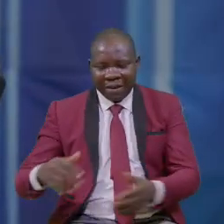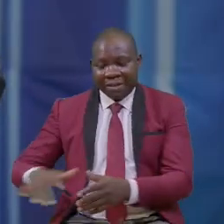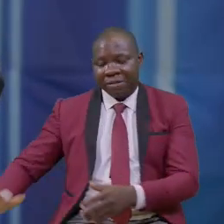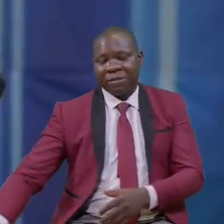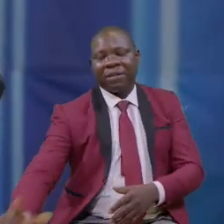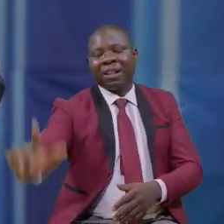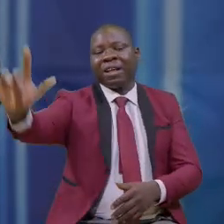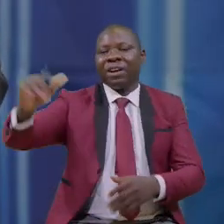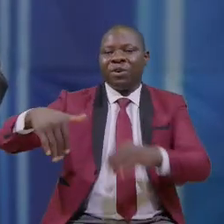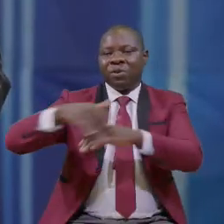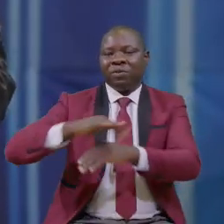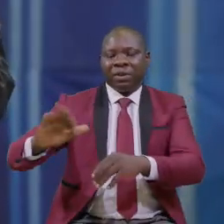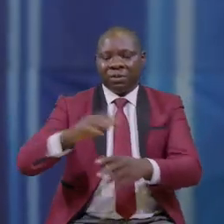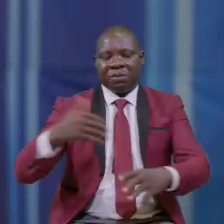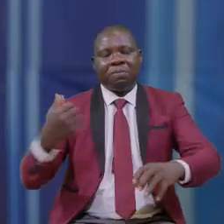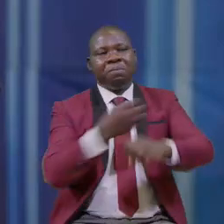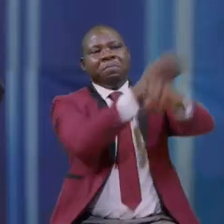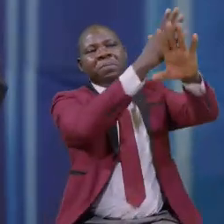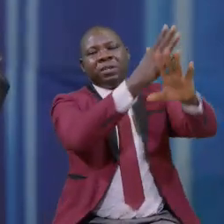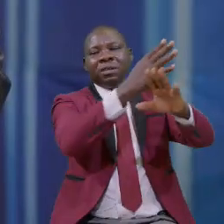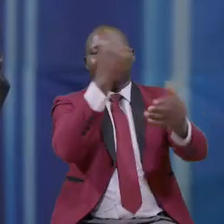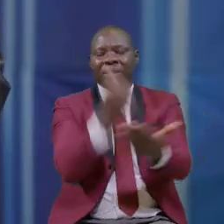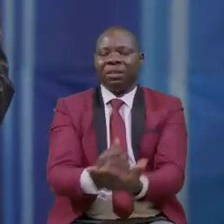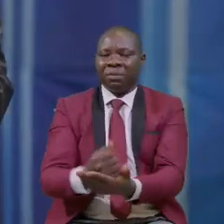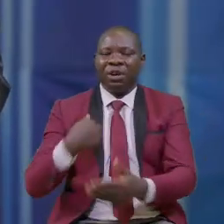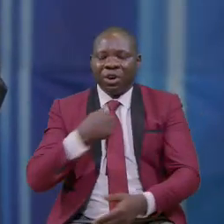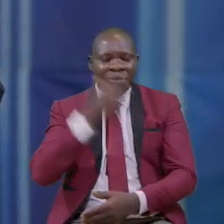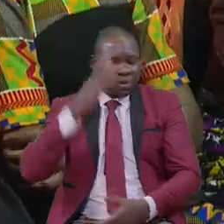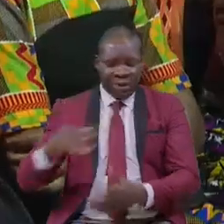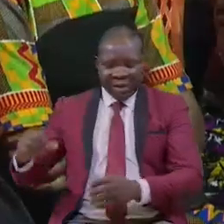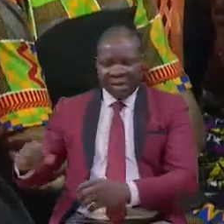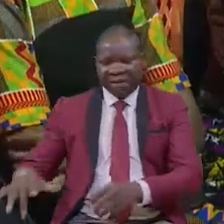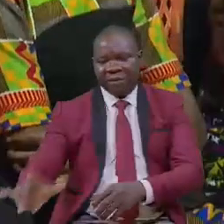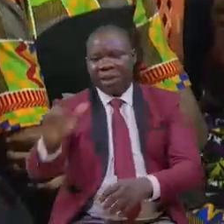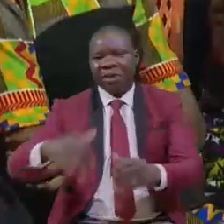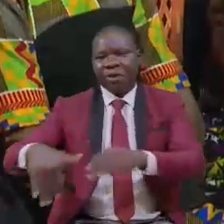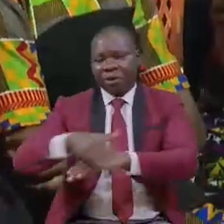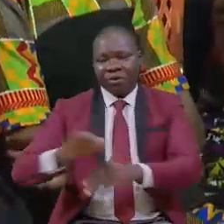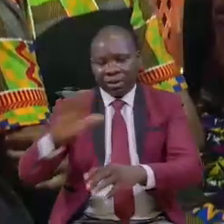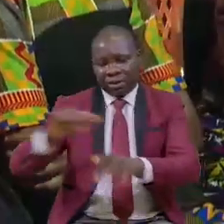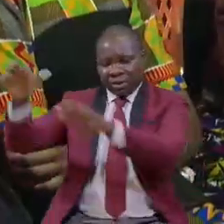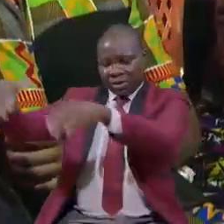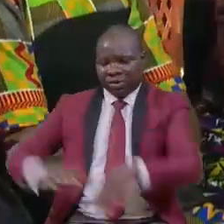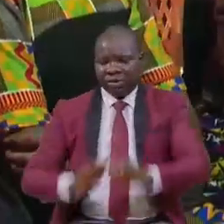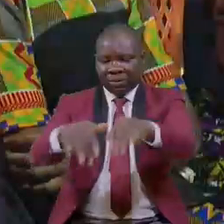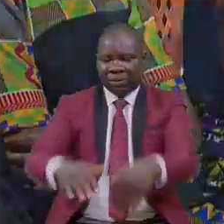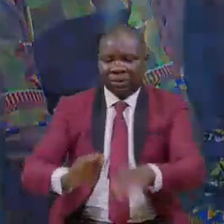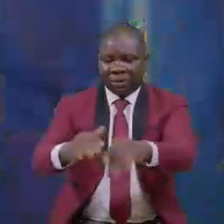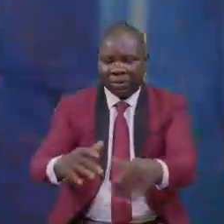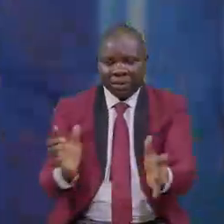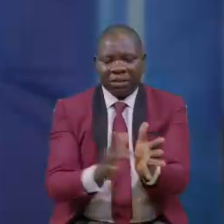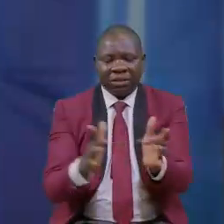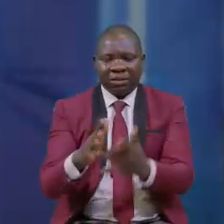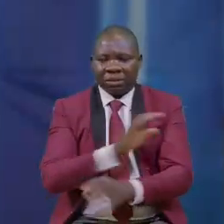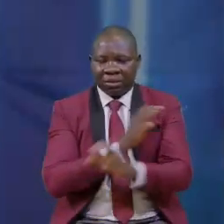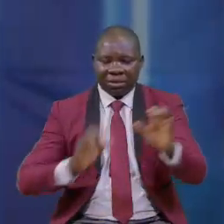over your mountain. We'll fly over your sea. Jesus Christ is